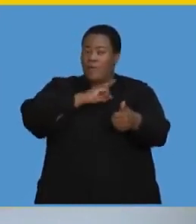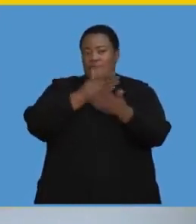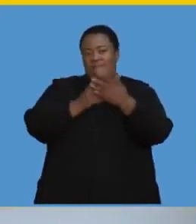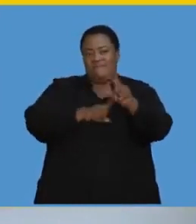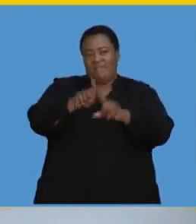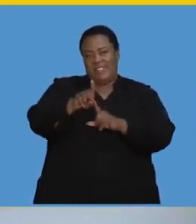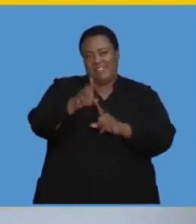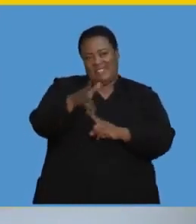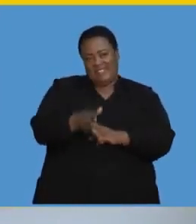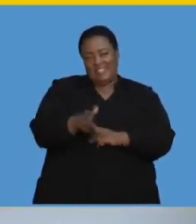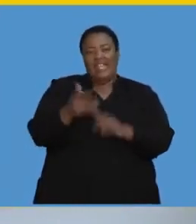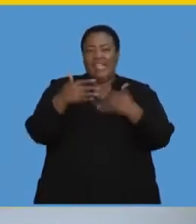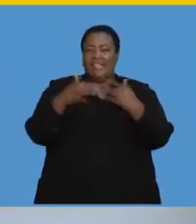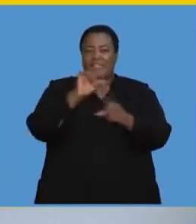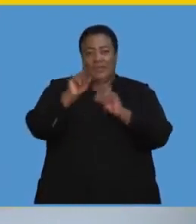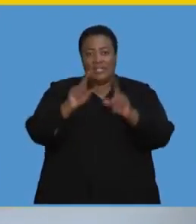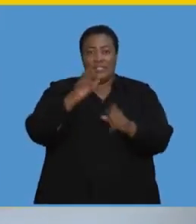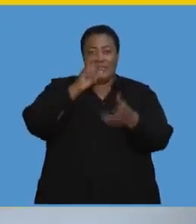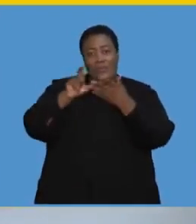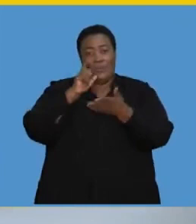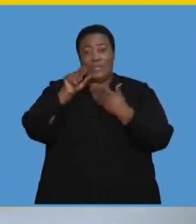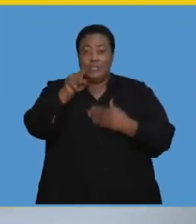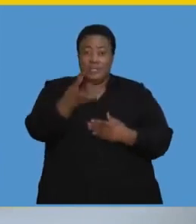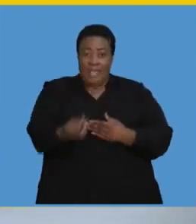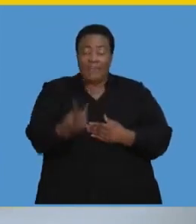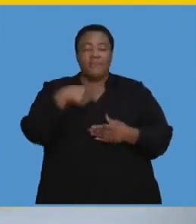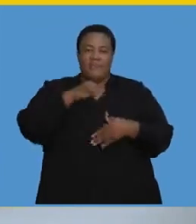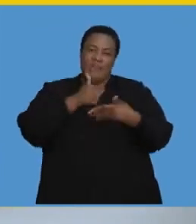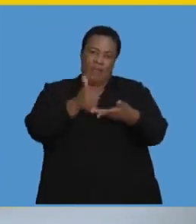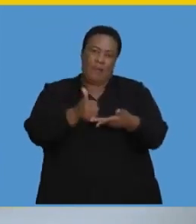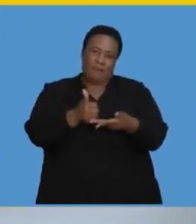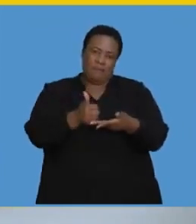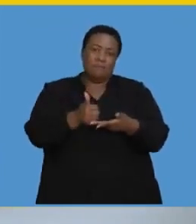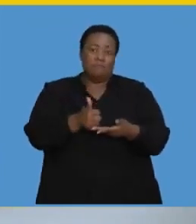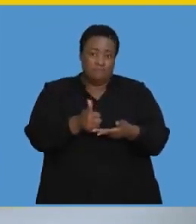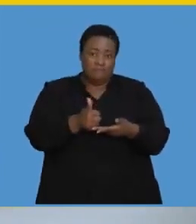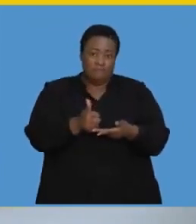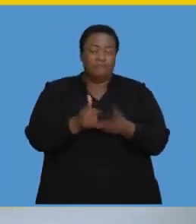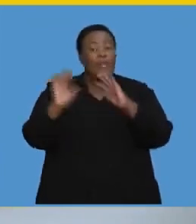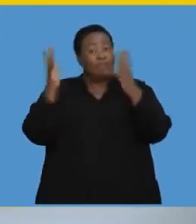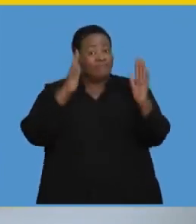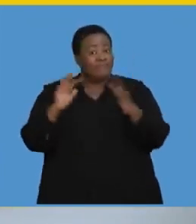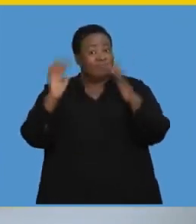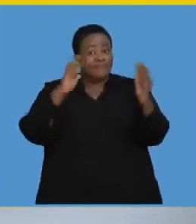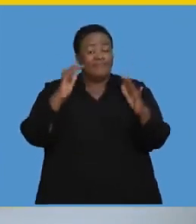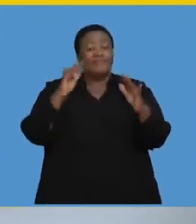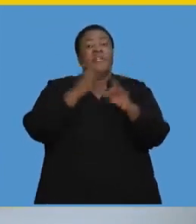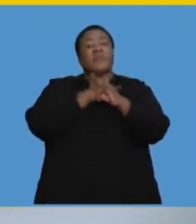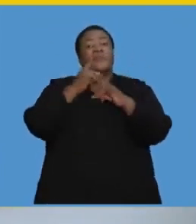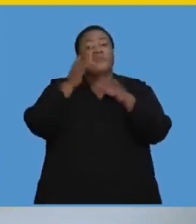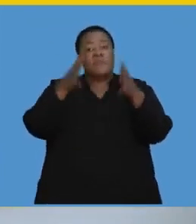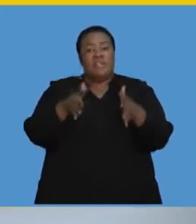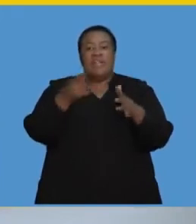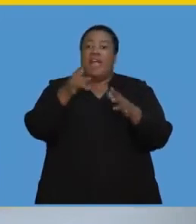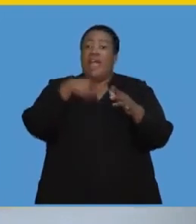those exams. Send us any questions and comments that you may have so that we can assist as best as we can. Congratulations to all of our